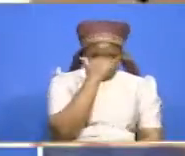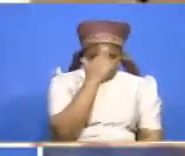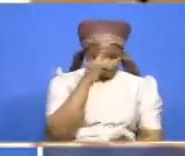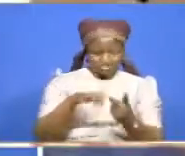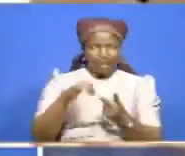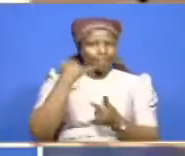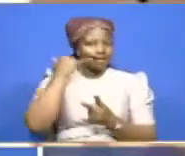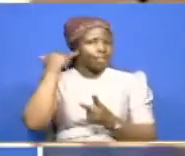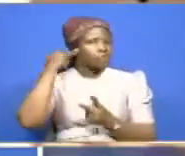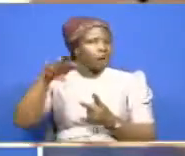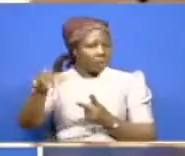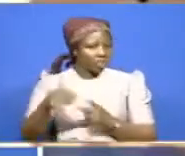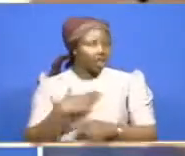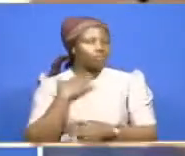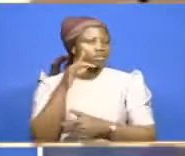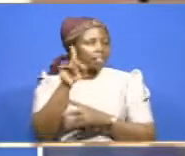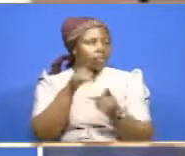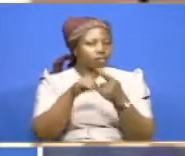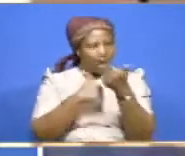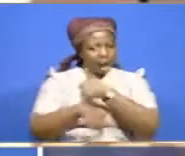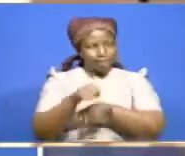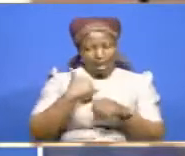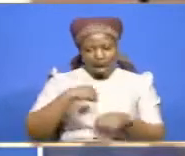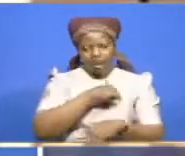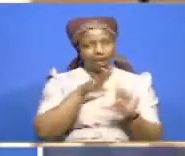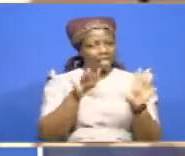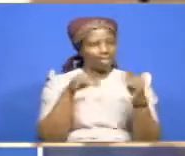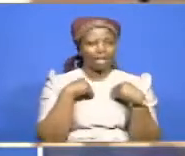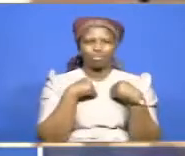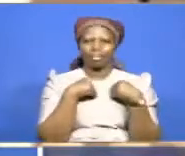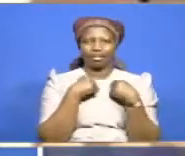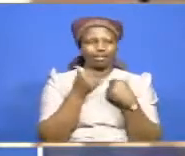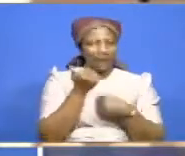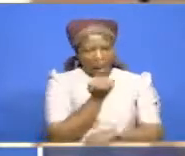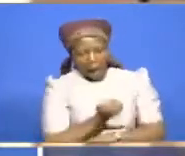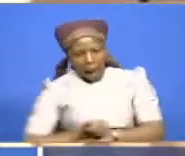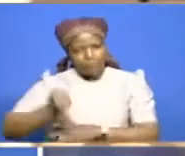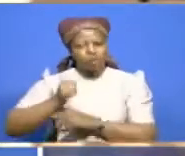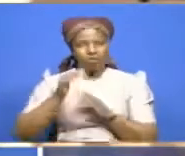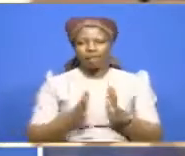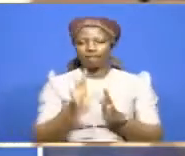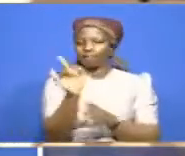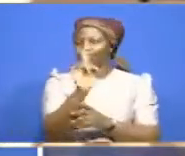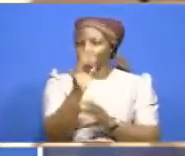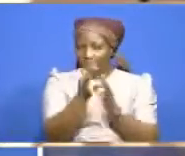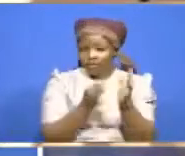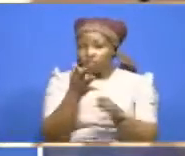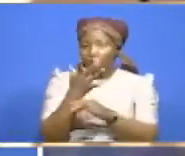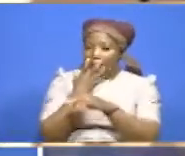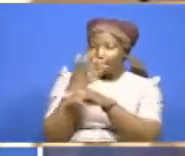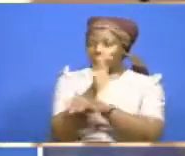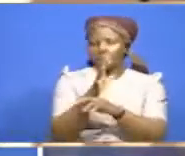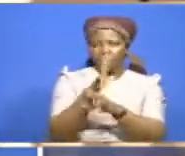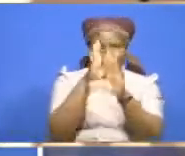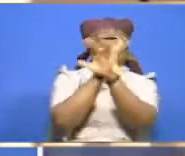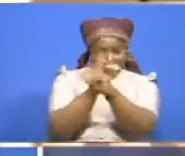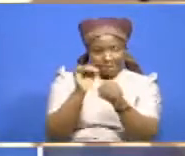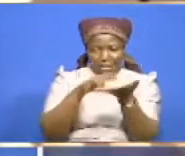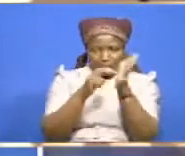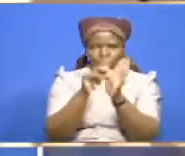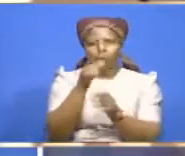want them to crack the whip. We will not tolerate the kind of abuses. If you abuse the president, you are abusing the symbol of